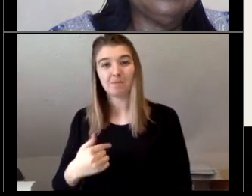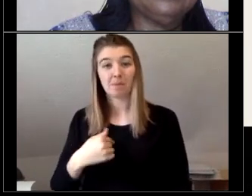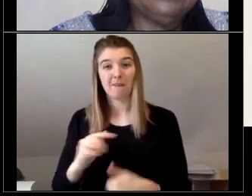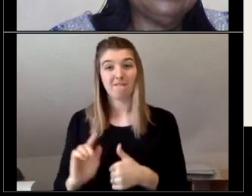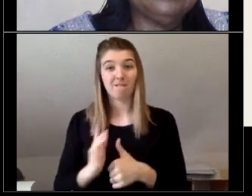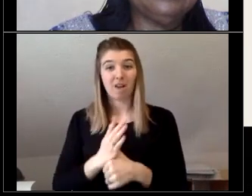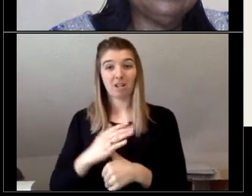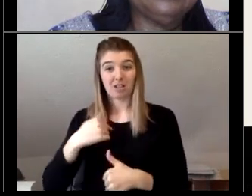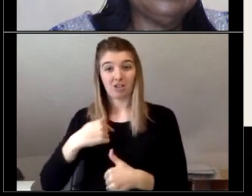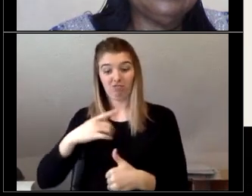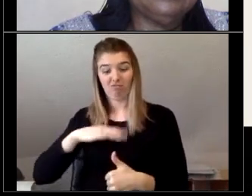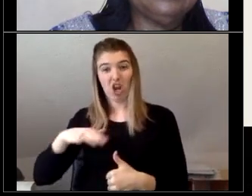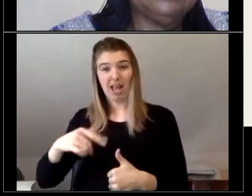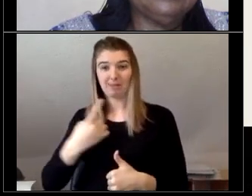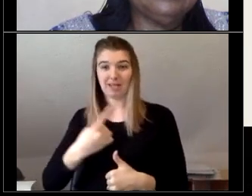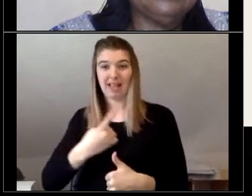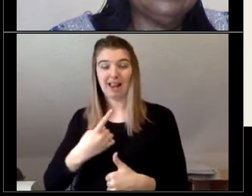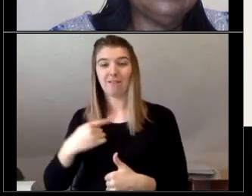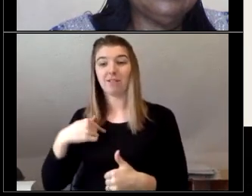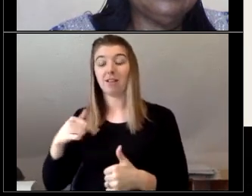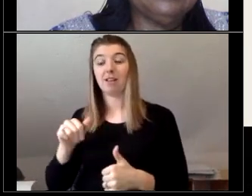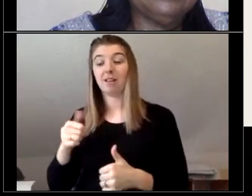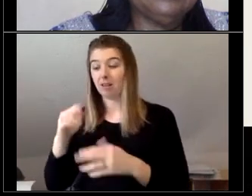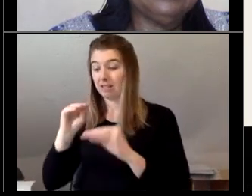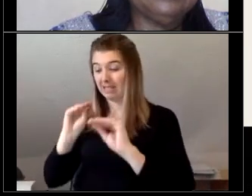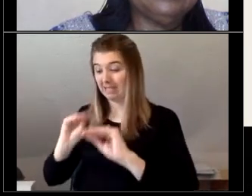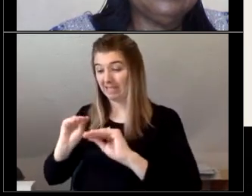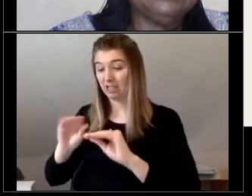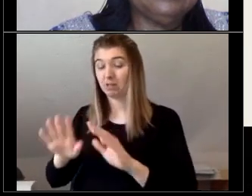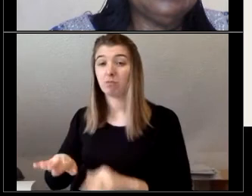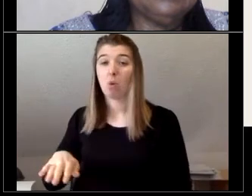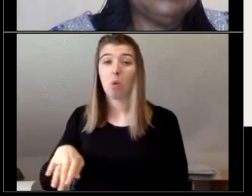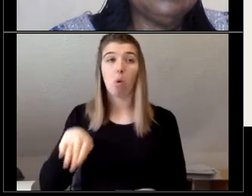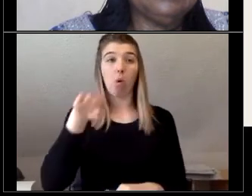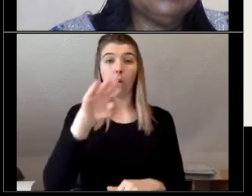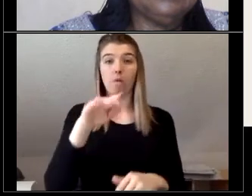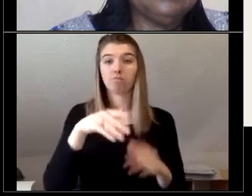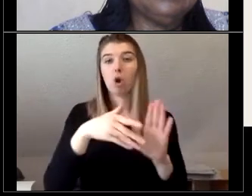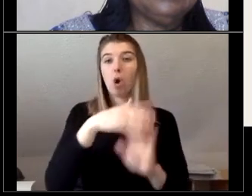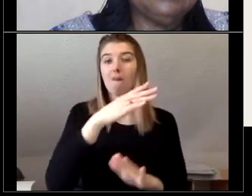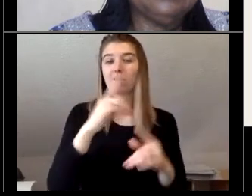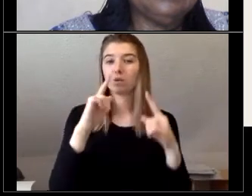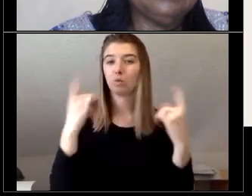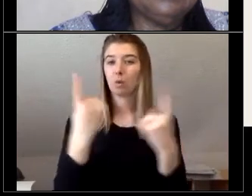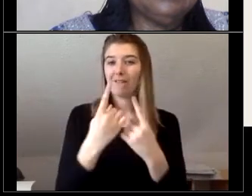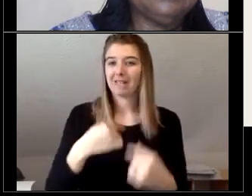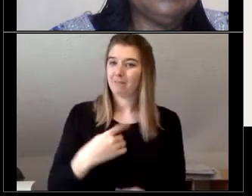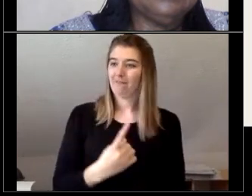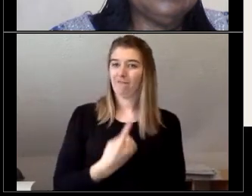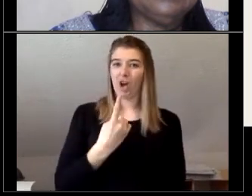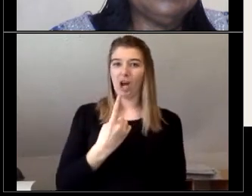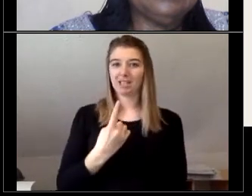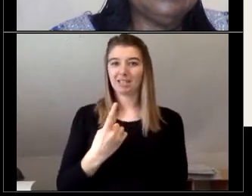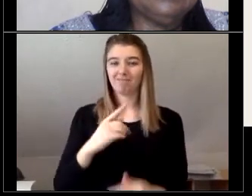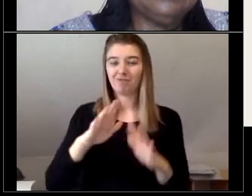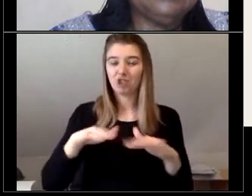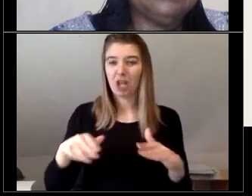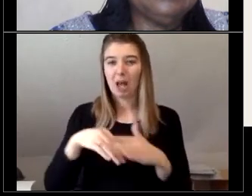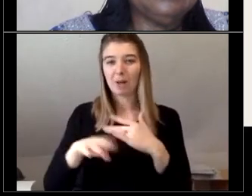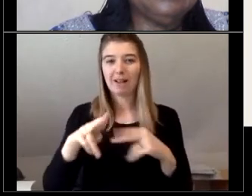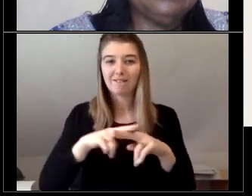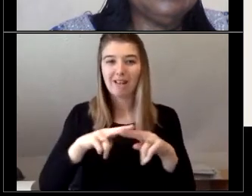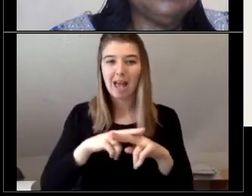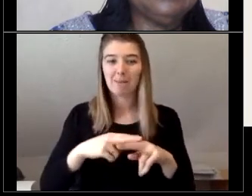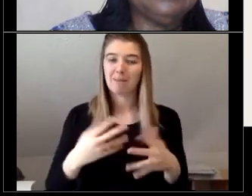my family to go to university, but suddenly within one generation, I'm now a professor, I'm a science diplomat, I'm a